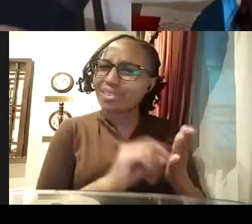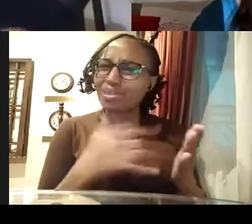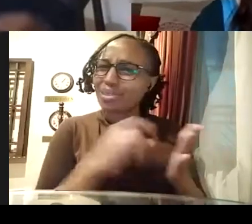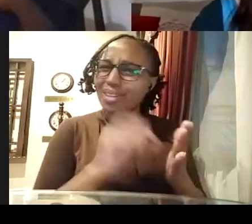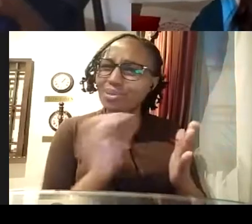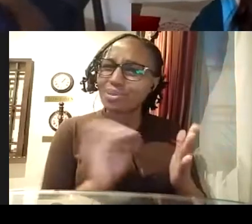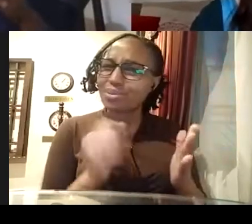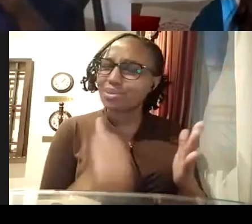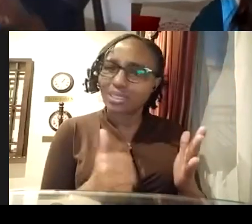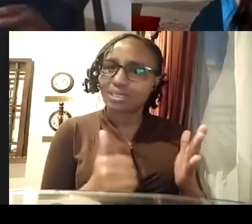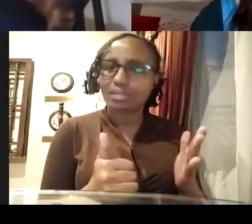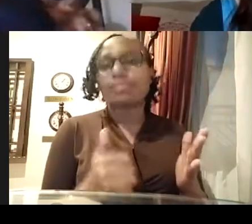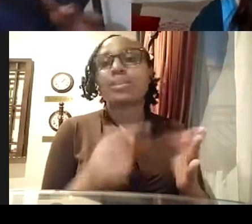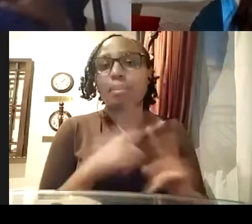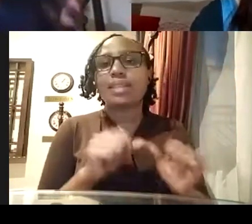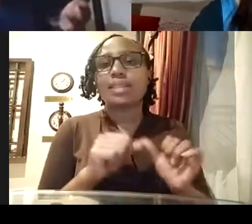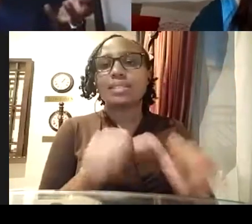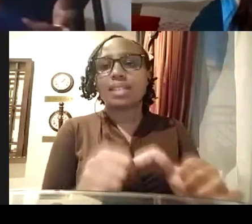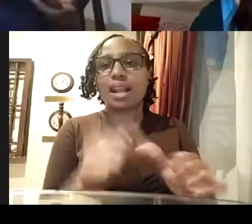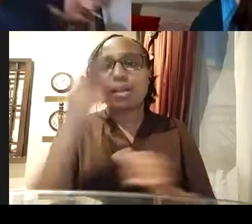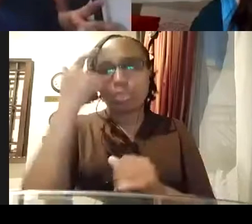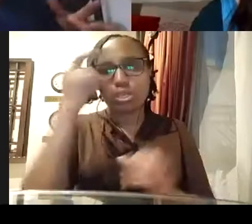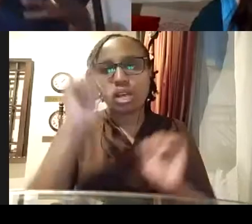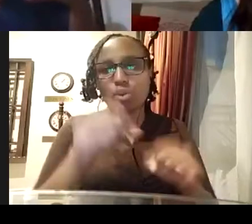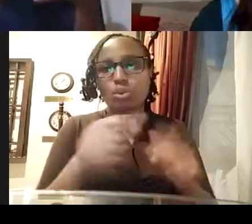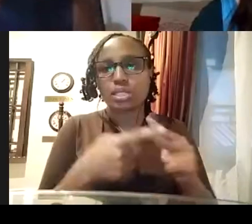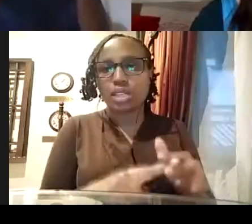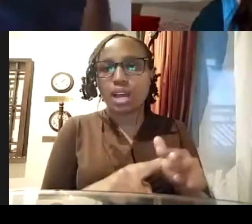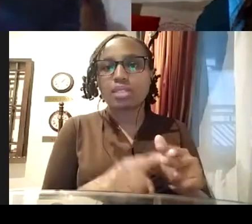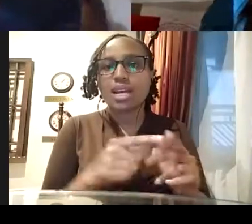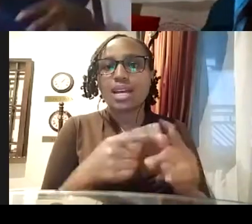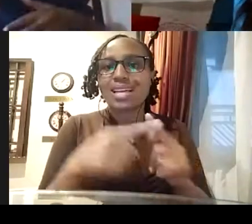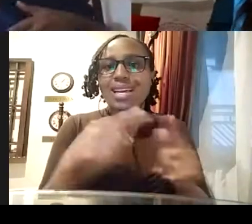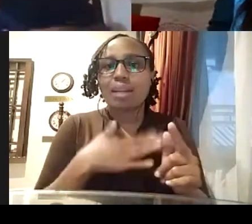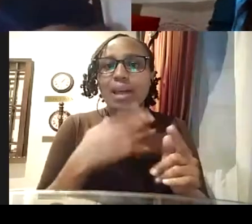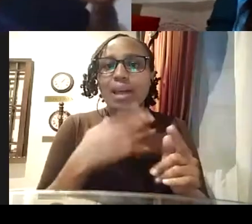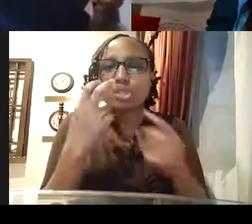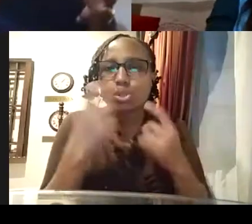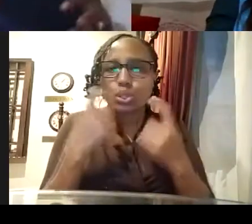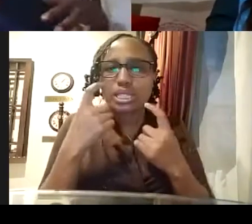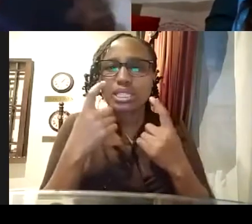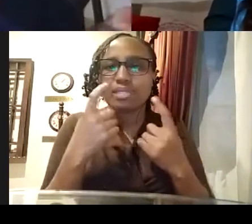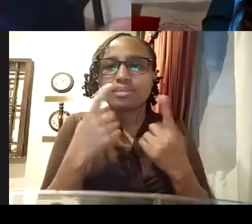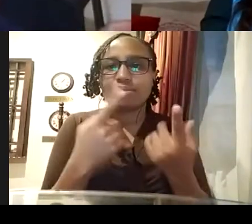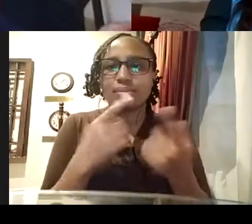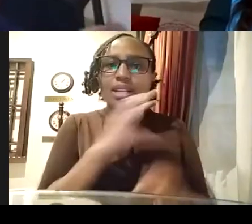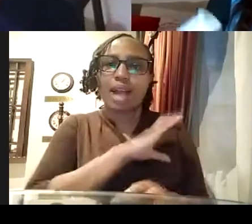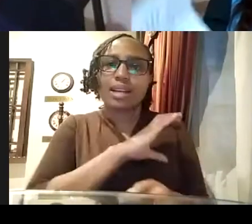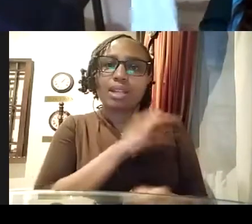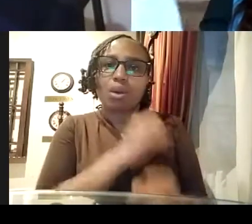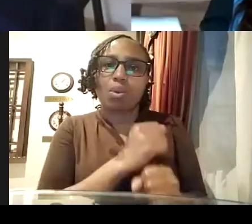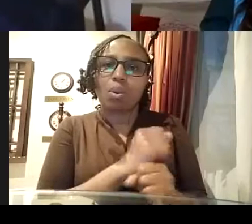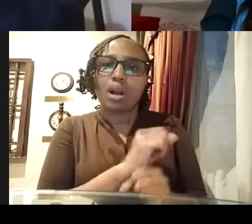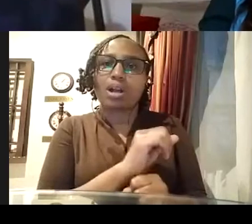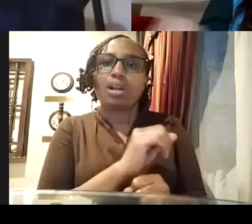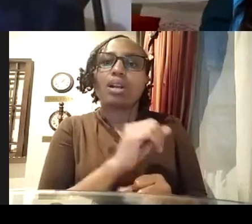violence, but I still thought that I could sustain my curiosity and have the characters do the work that the research couldn't.